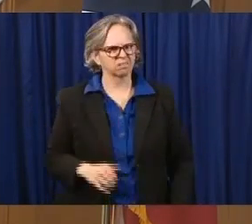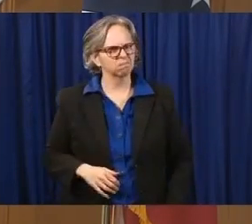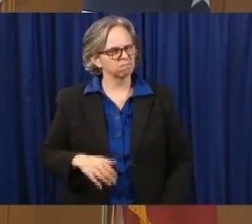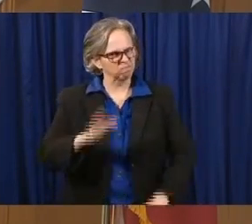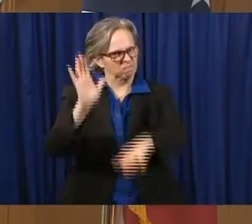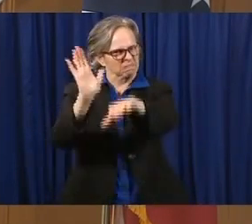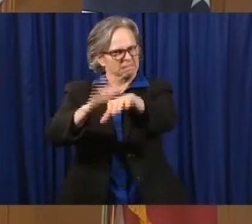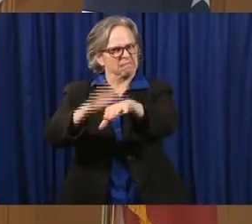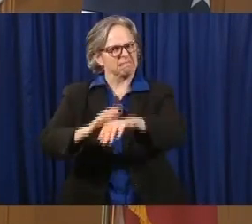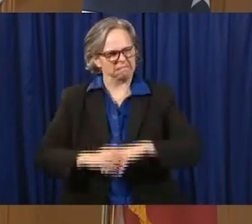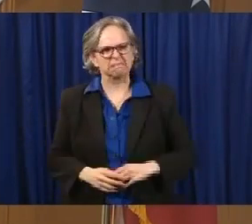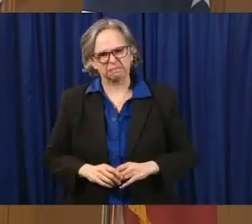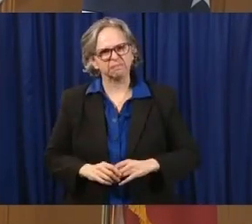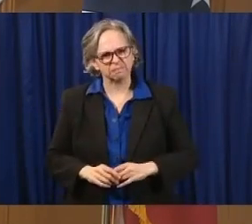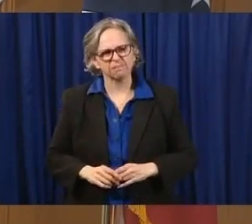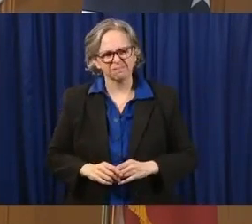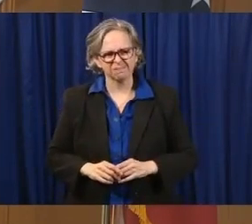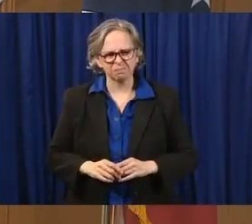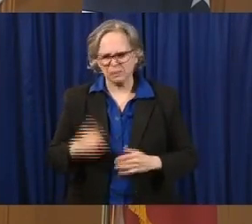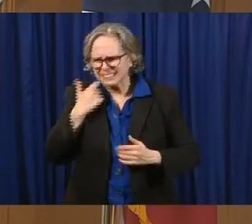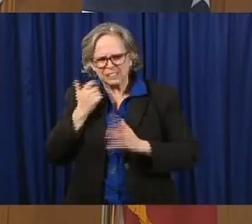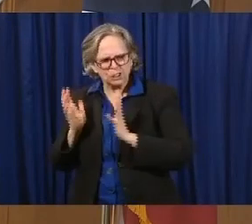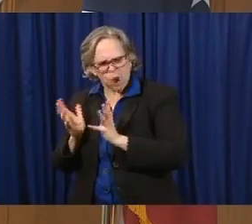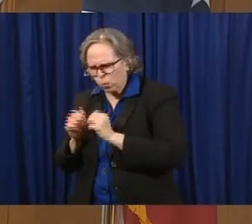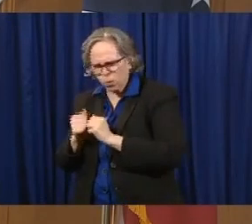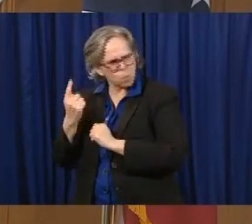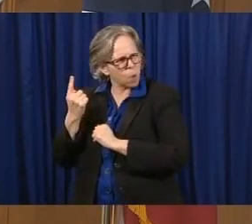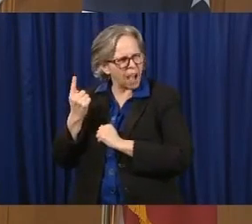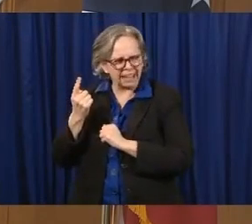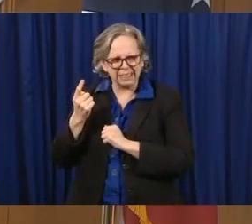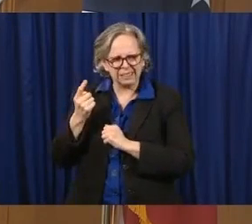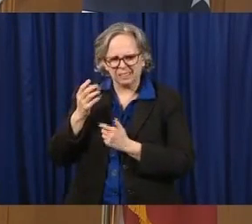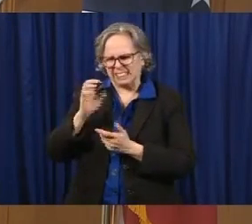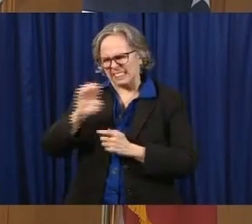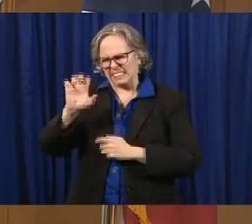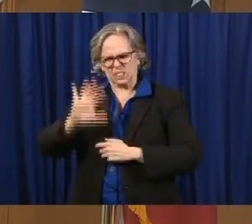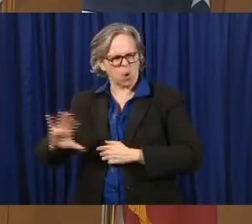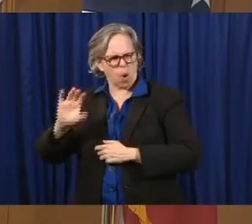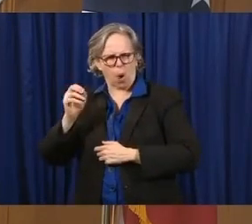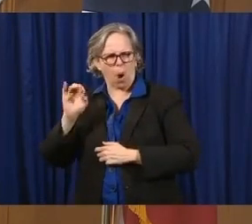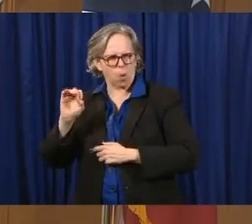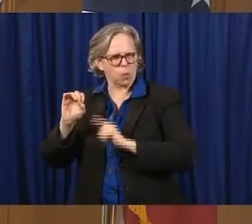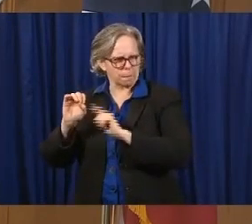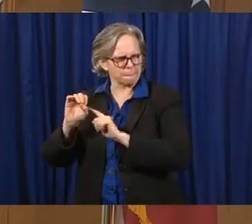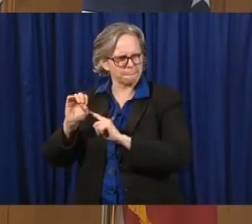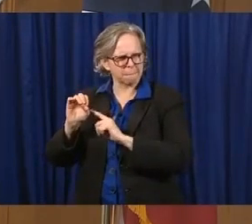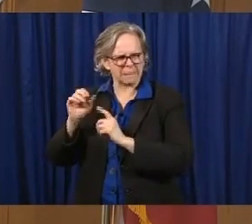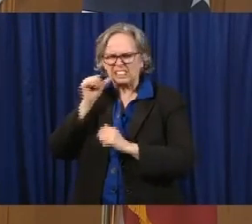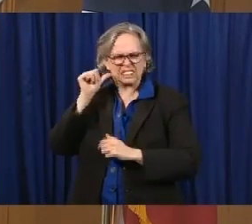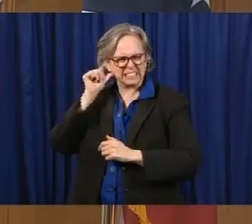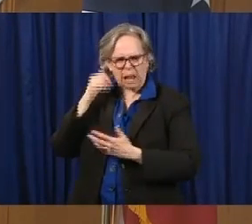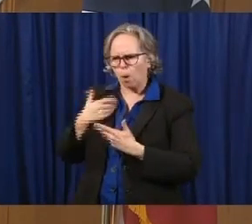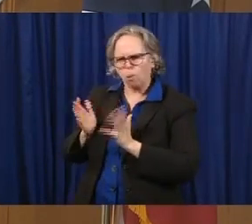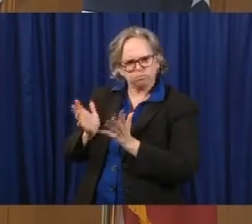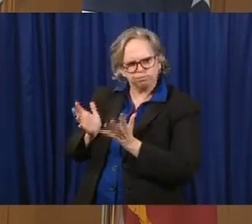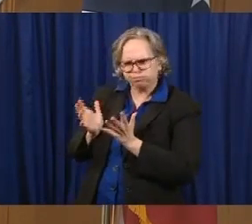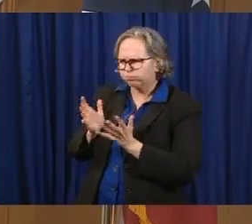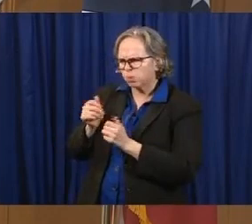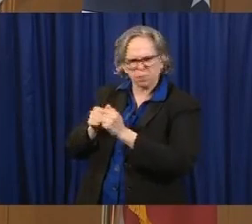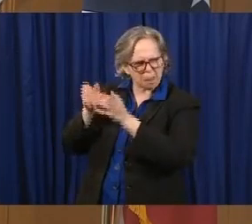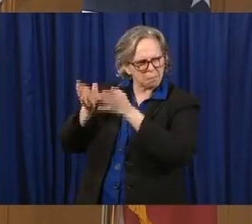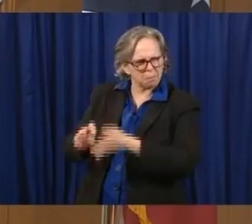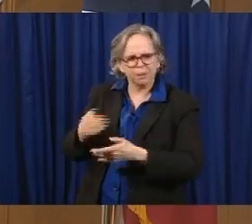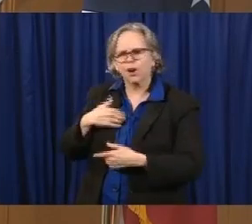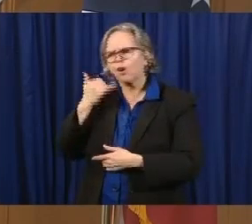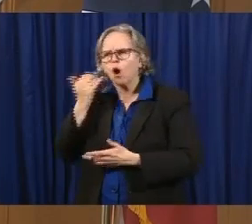someone I know, eastern part of the state of Ohio, late yesterday afternoon. I hadn't talked to him for a while. I called him up, see how he's